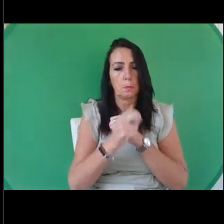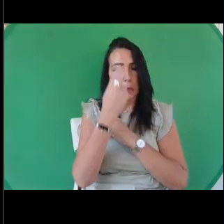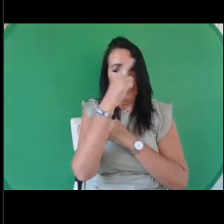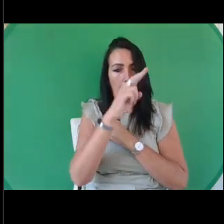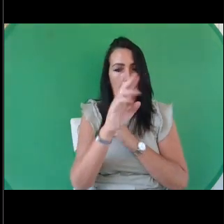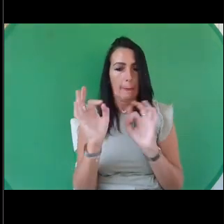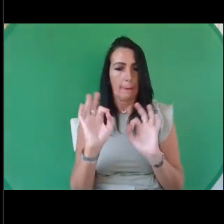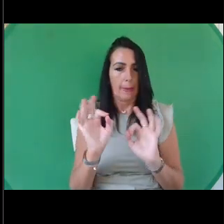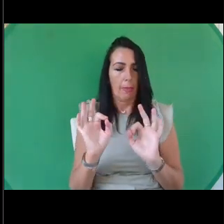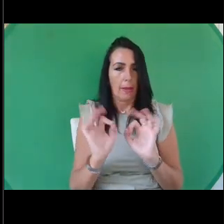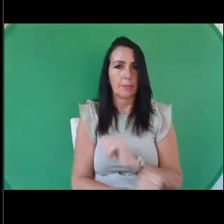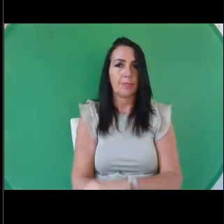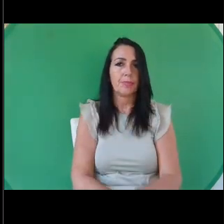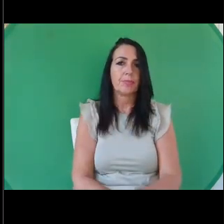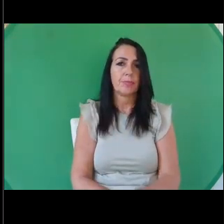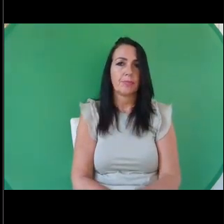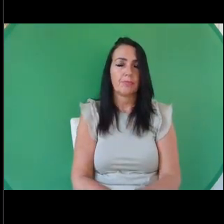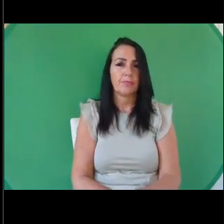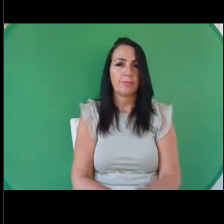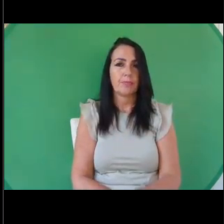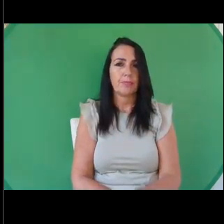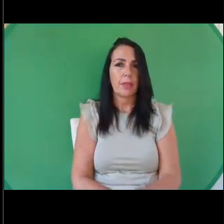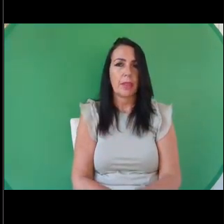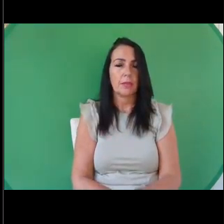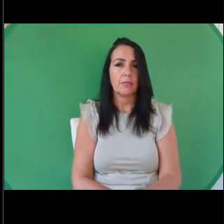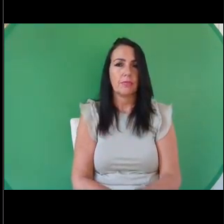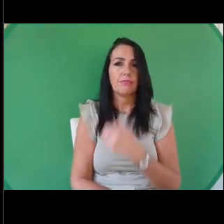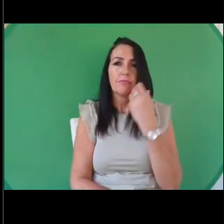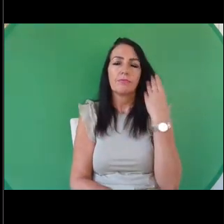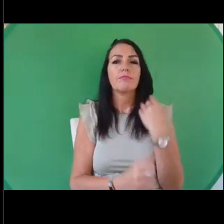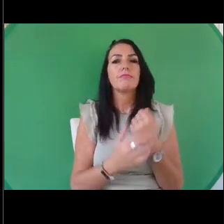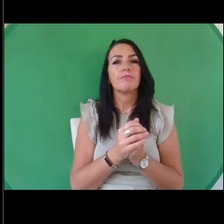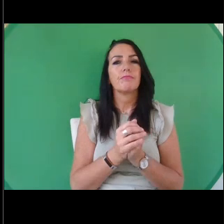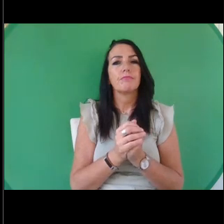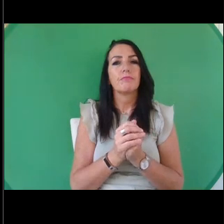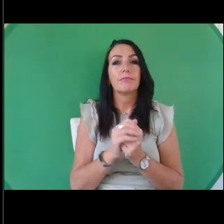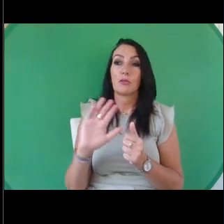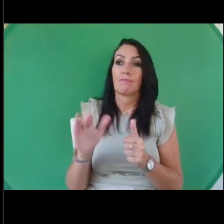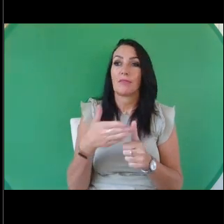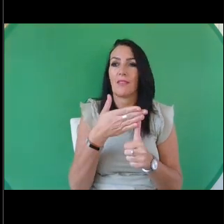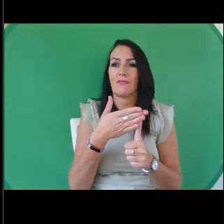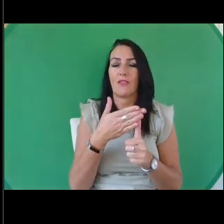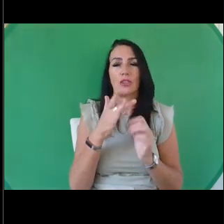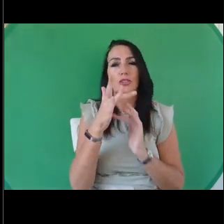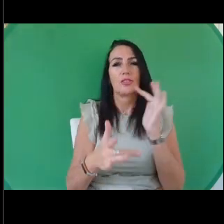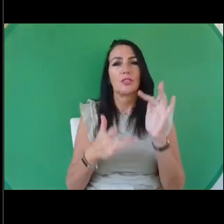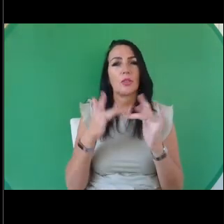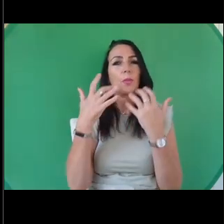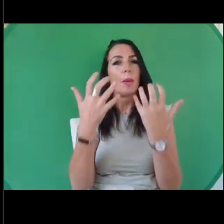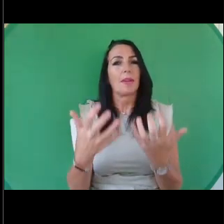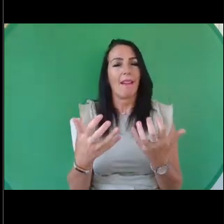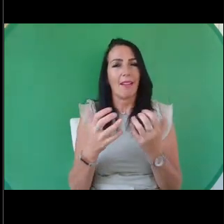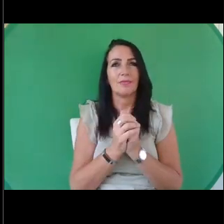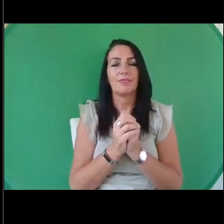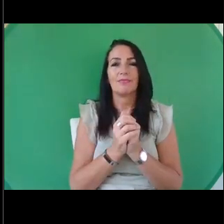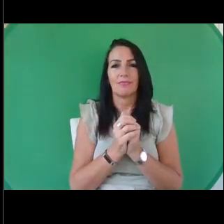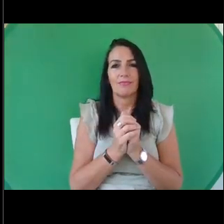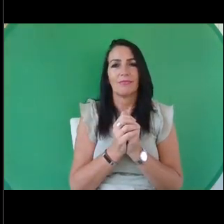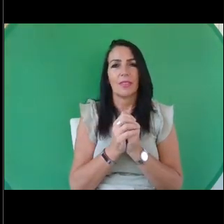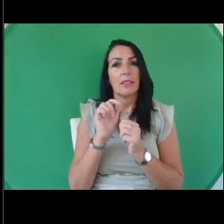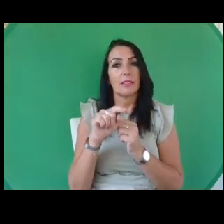nobody can see your response and your answers. So as I said, this is the first webinar and we'll be talking about how the latest independent energy advice